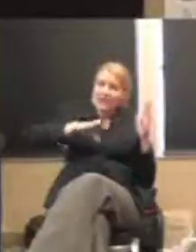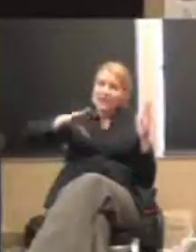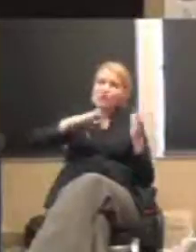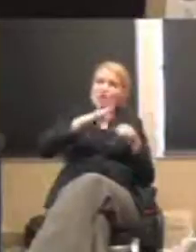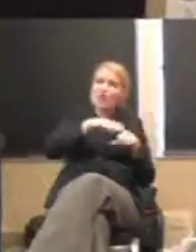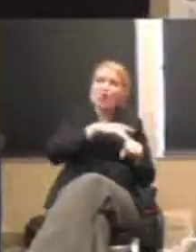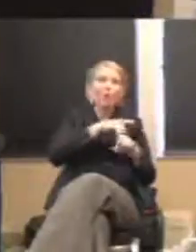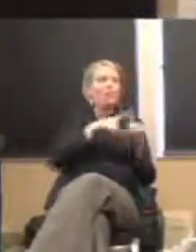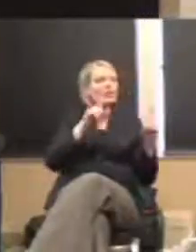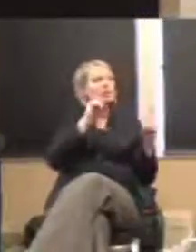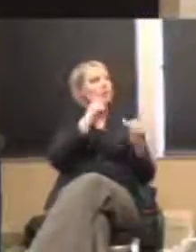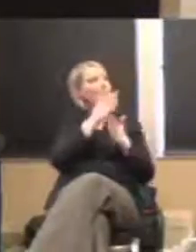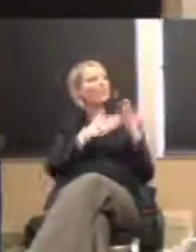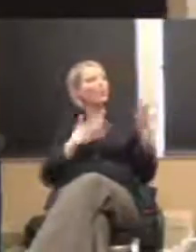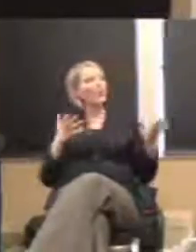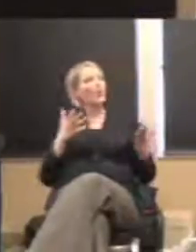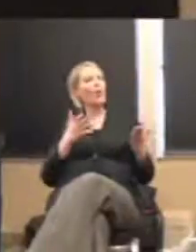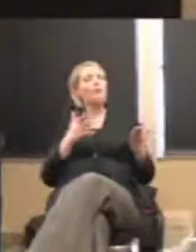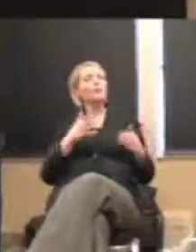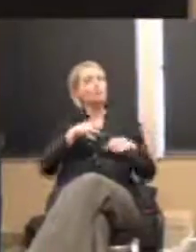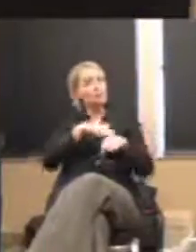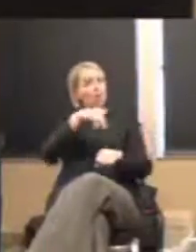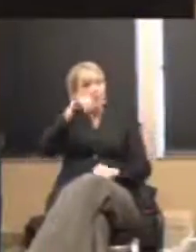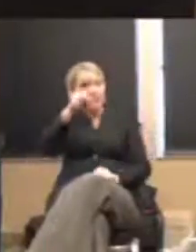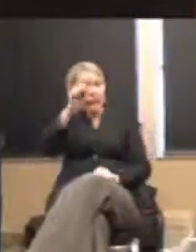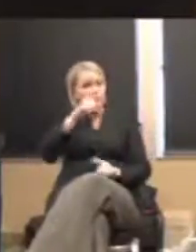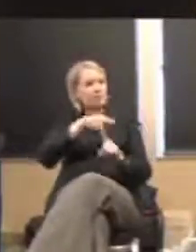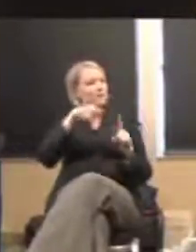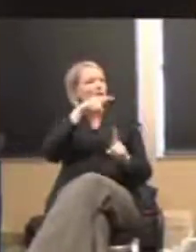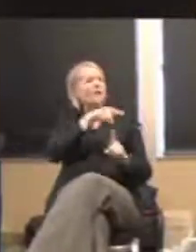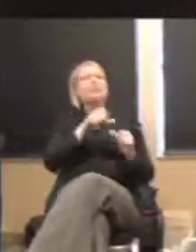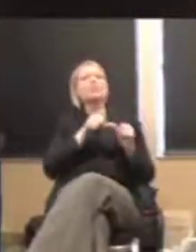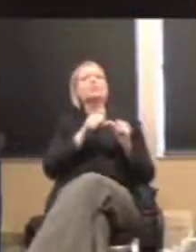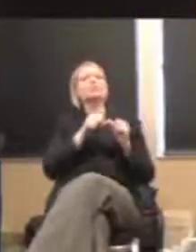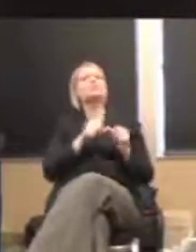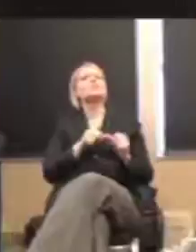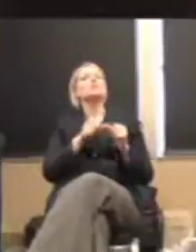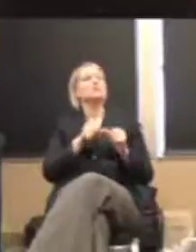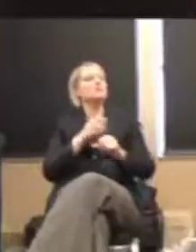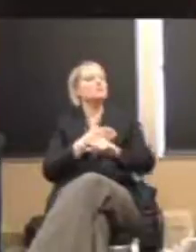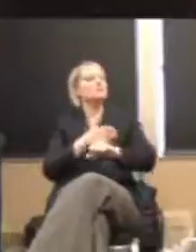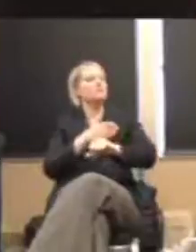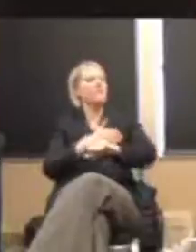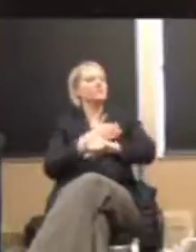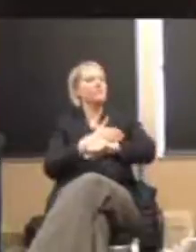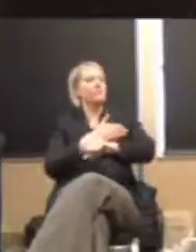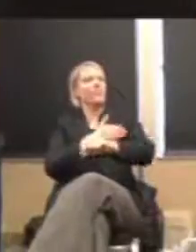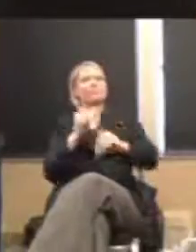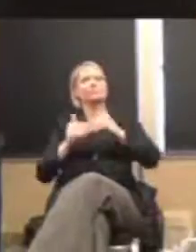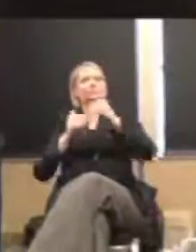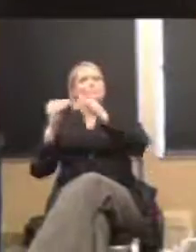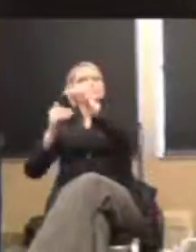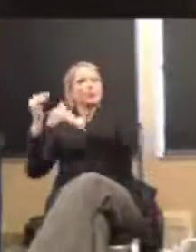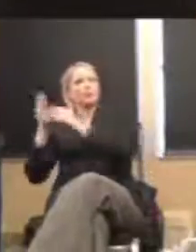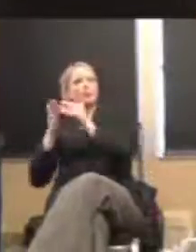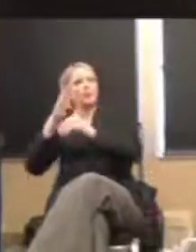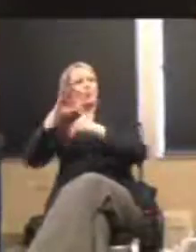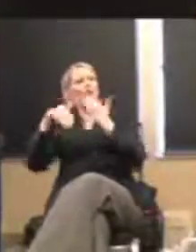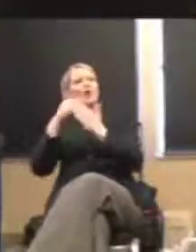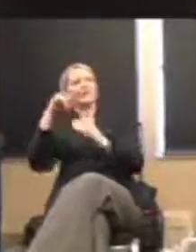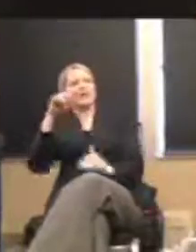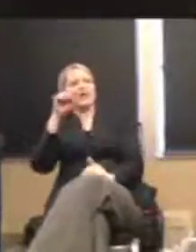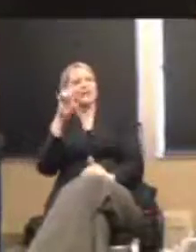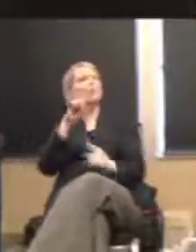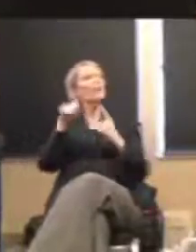thing is it may have been slow, but he continually progressed through the phases. And what was really awesome is once he got to discrimination,